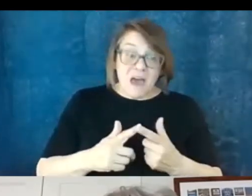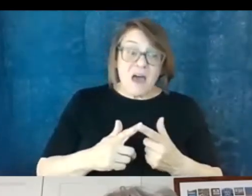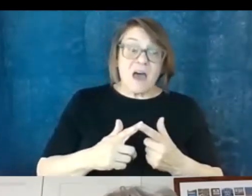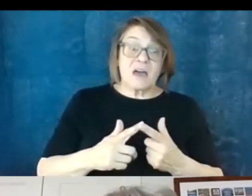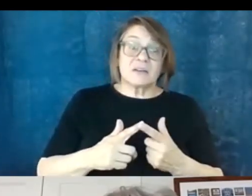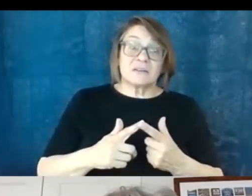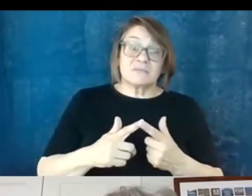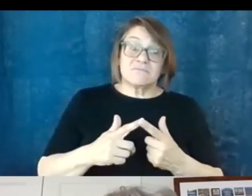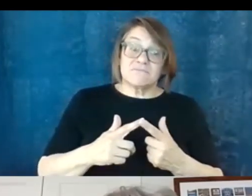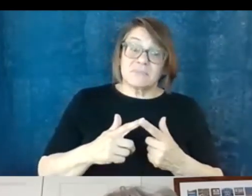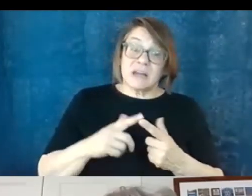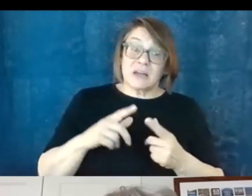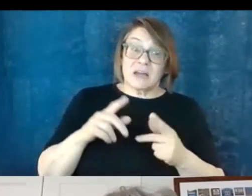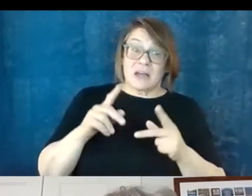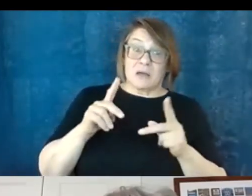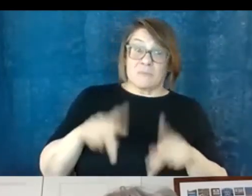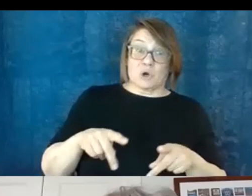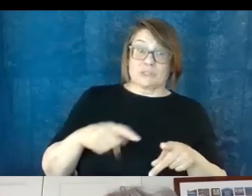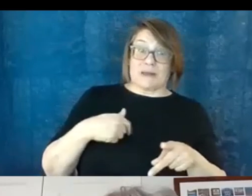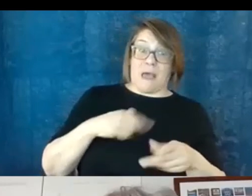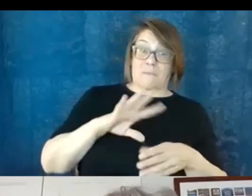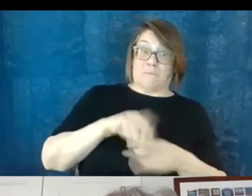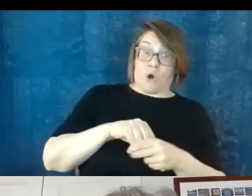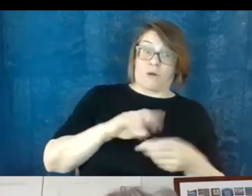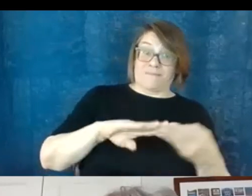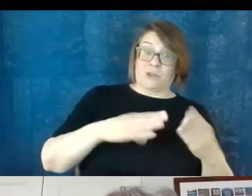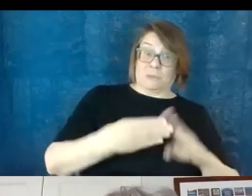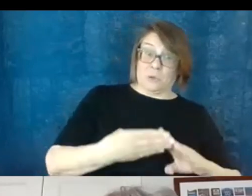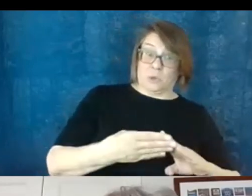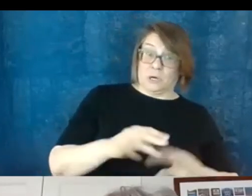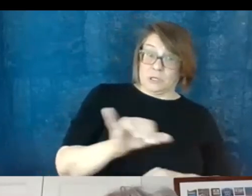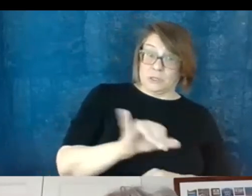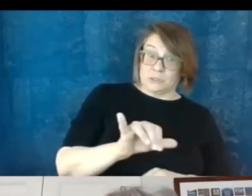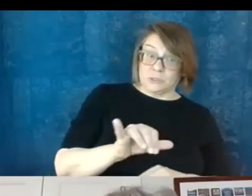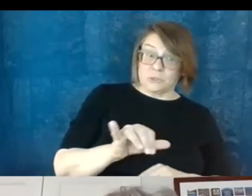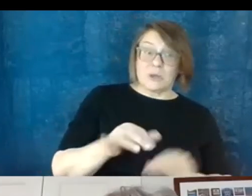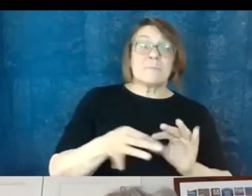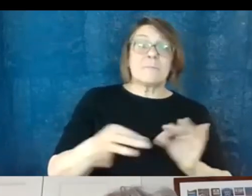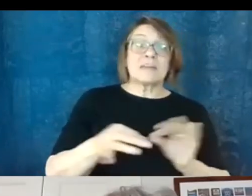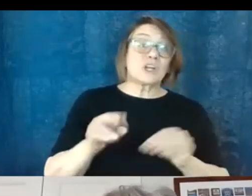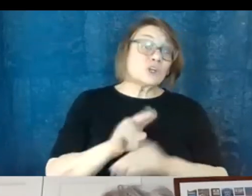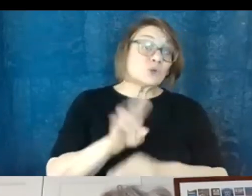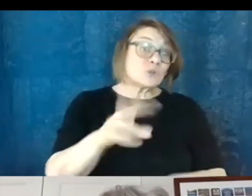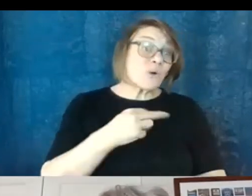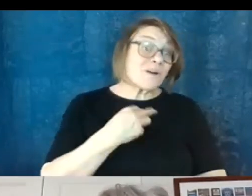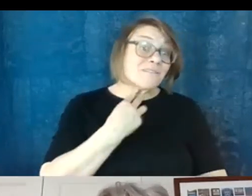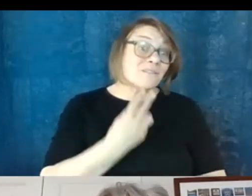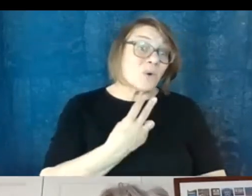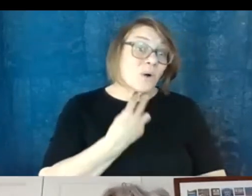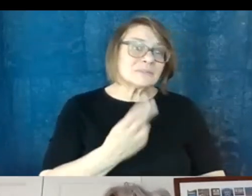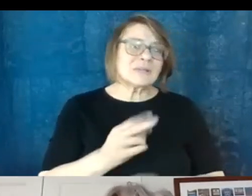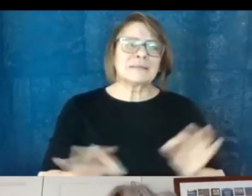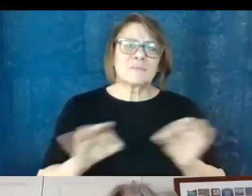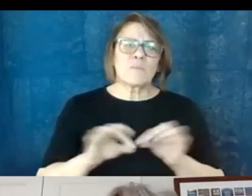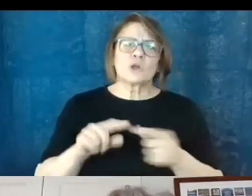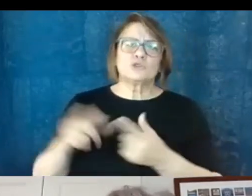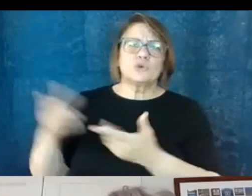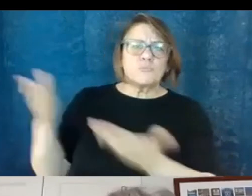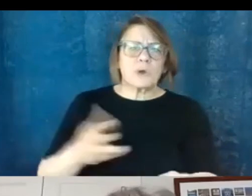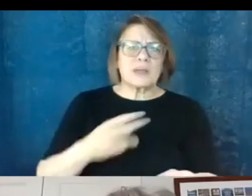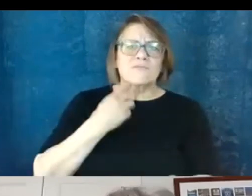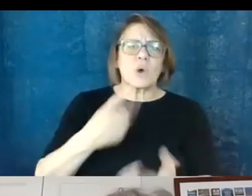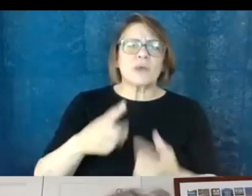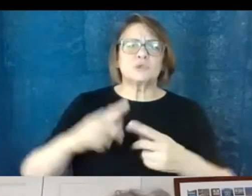know, as someone who's a part of the community, as mentioning using your voice, bringing it to the table when you feel like, you